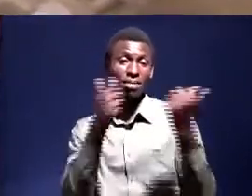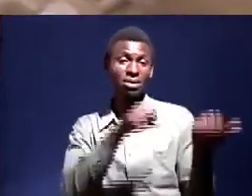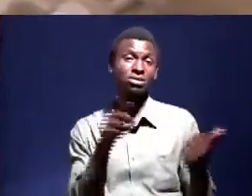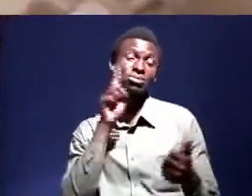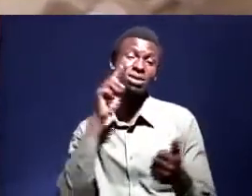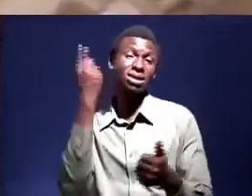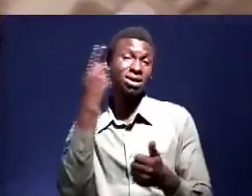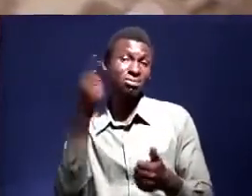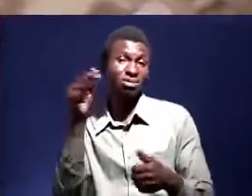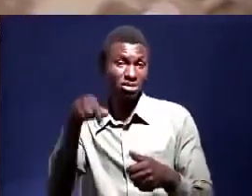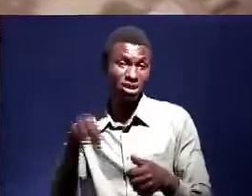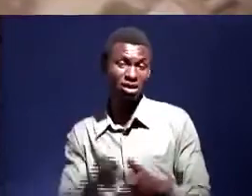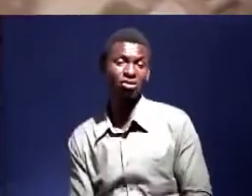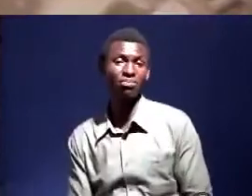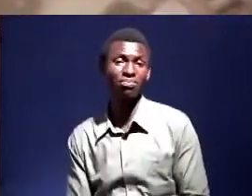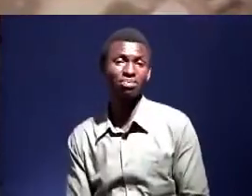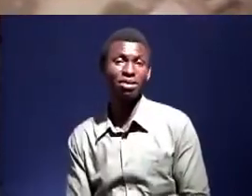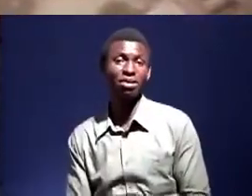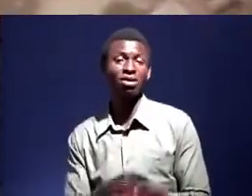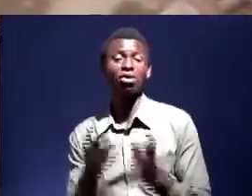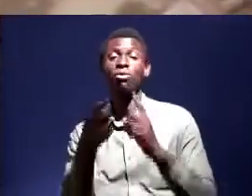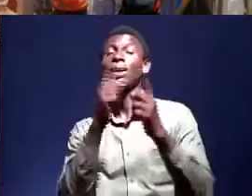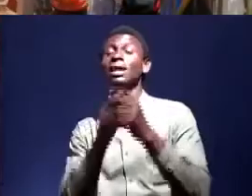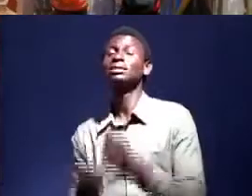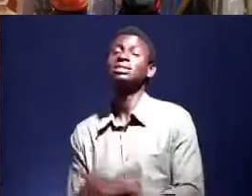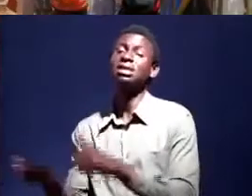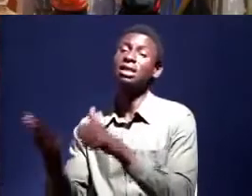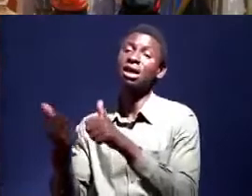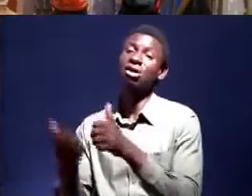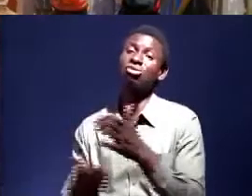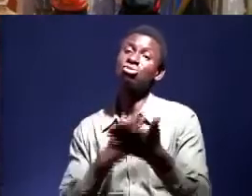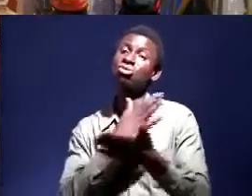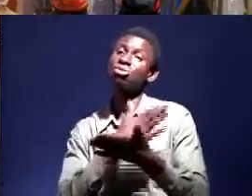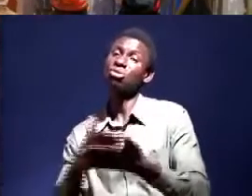and you receive the promise of the Holy Spirit.